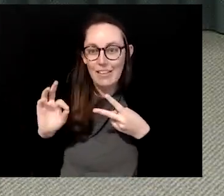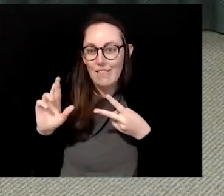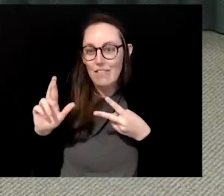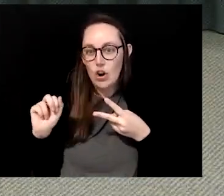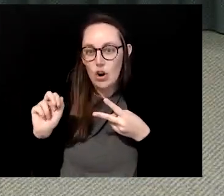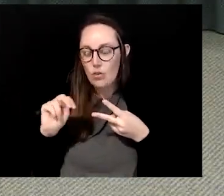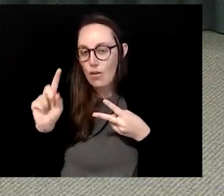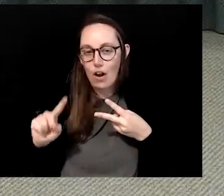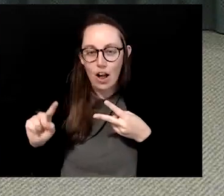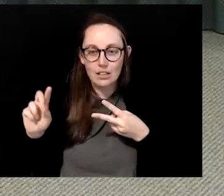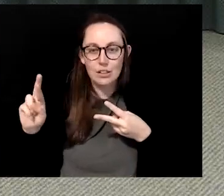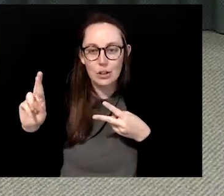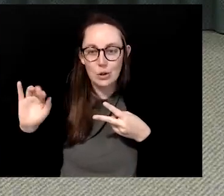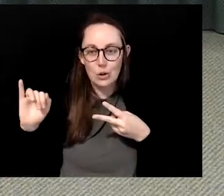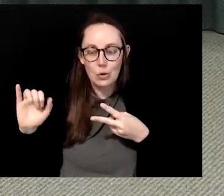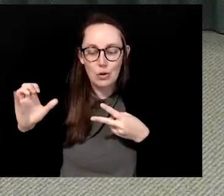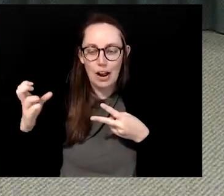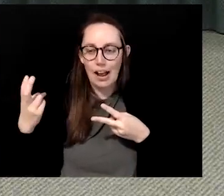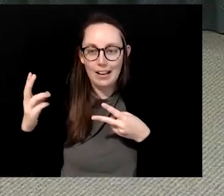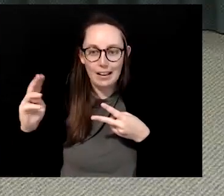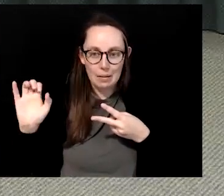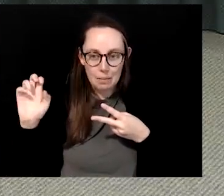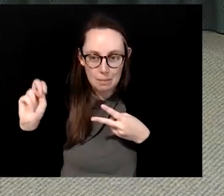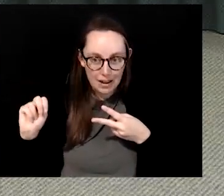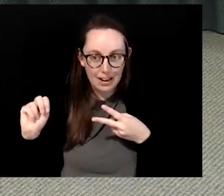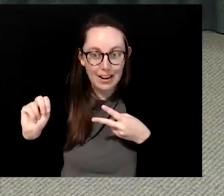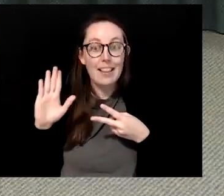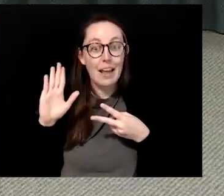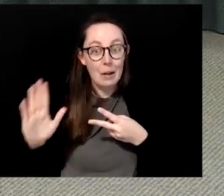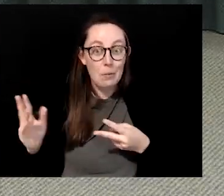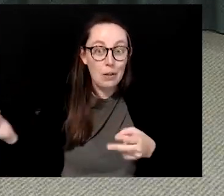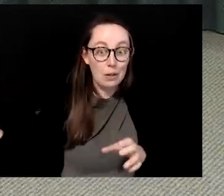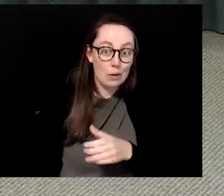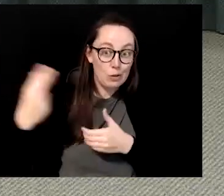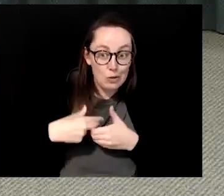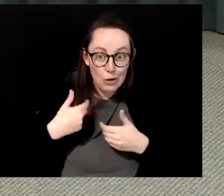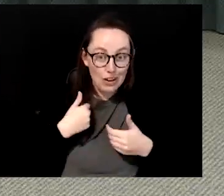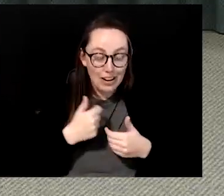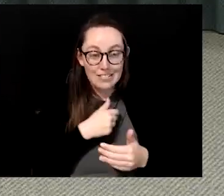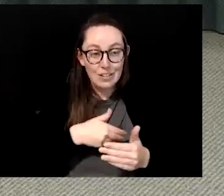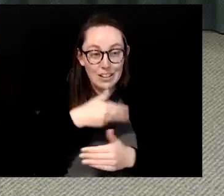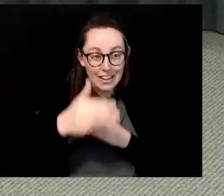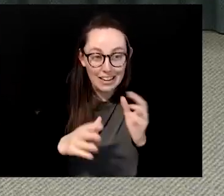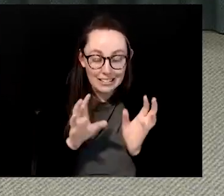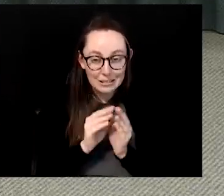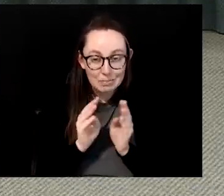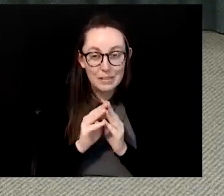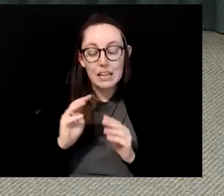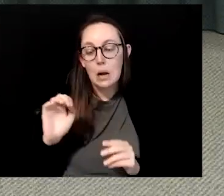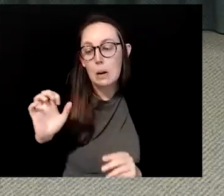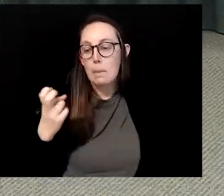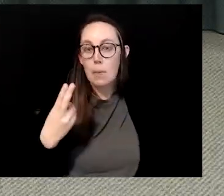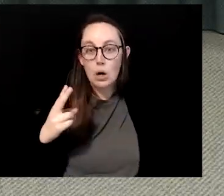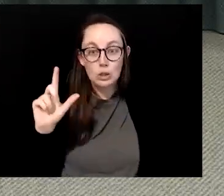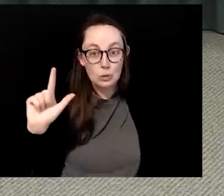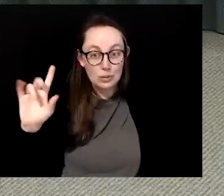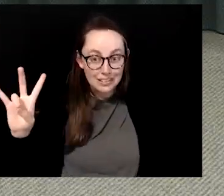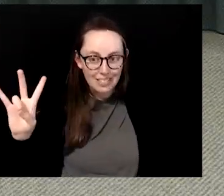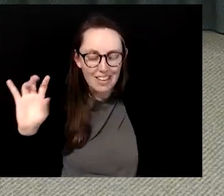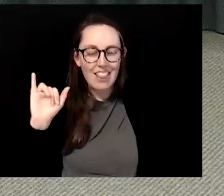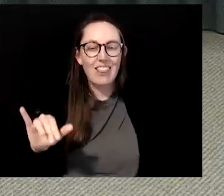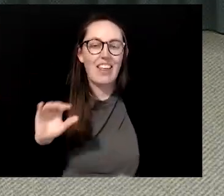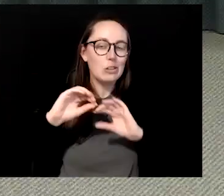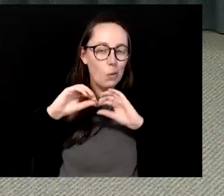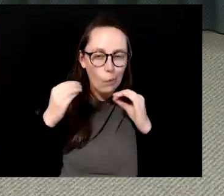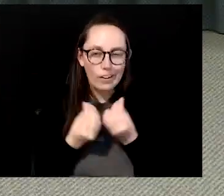the next slide board meeting which will be the organizational meeting which is on December 27th the 27th of March and with